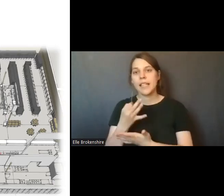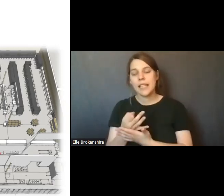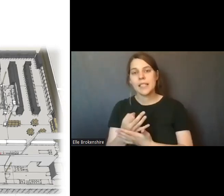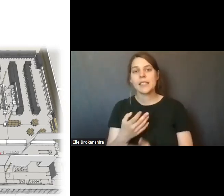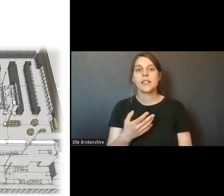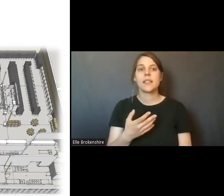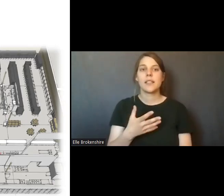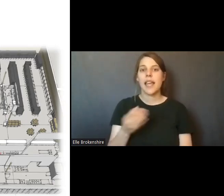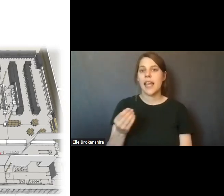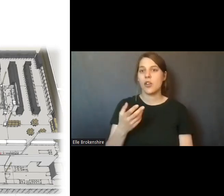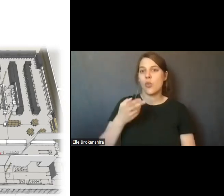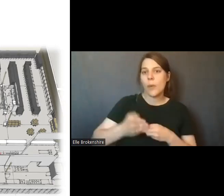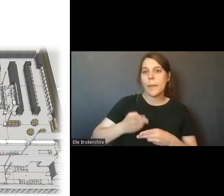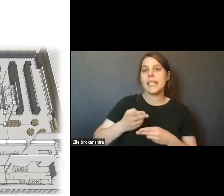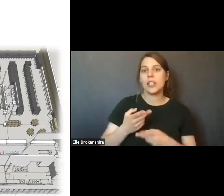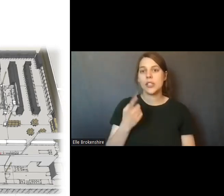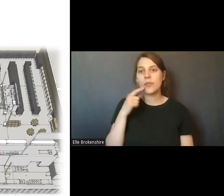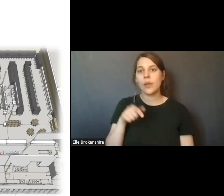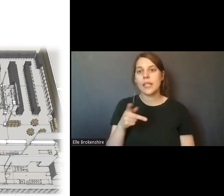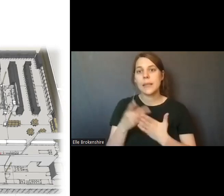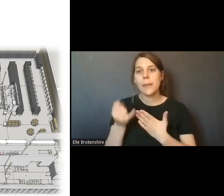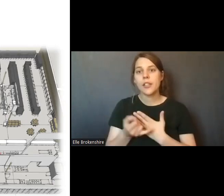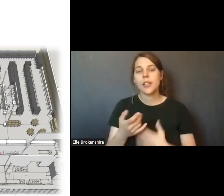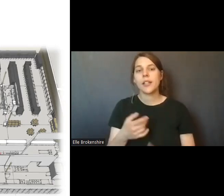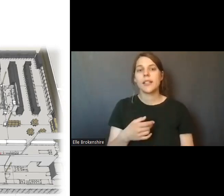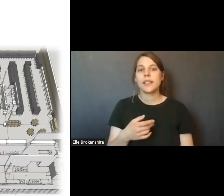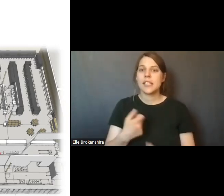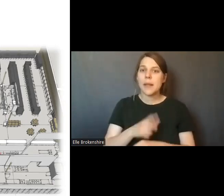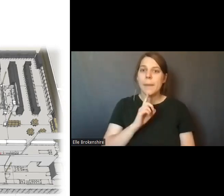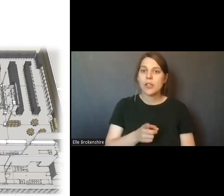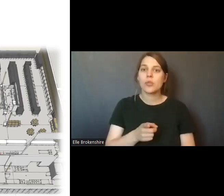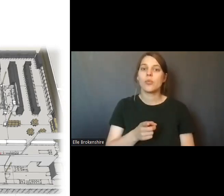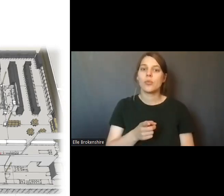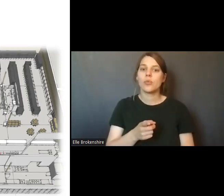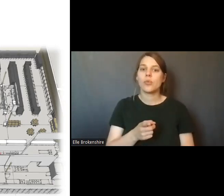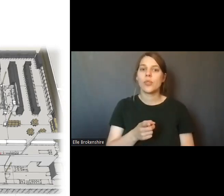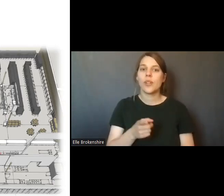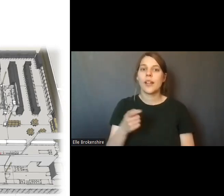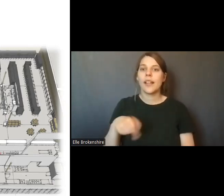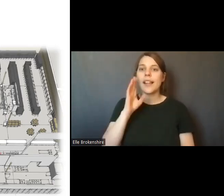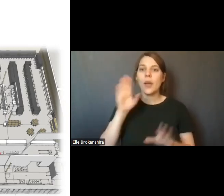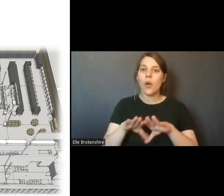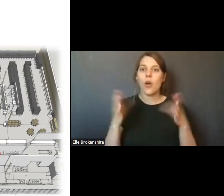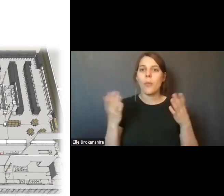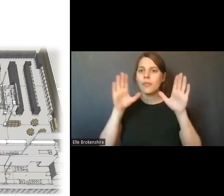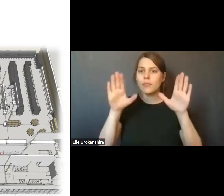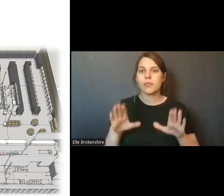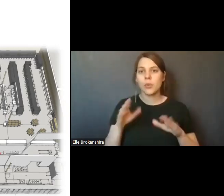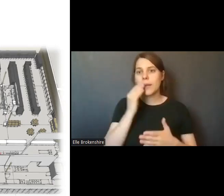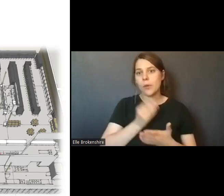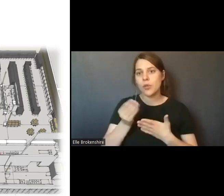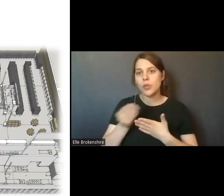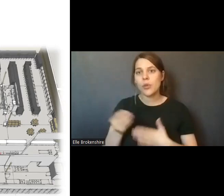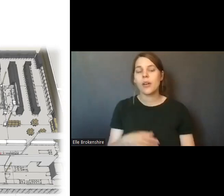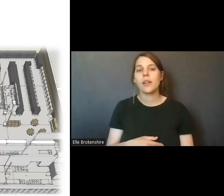just reputation towards this project, and just, ensuring that, they're going to open up a great grocery store. So we